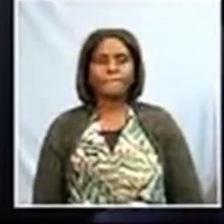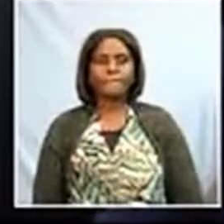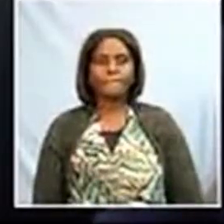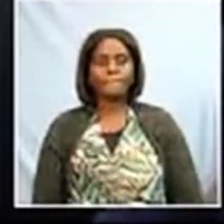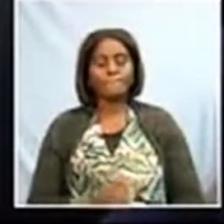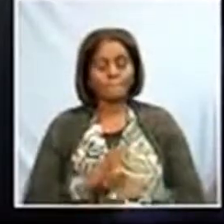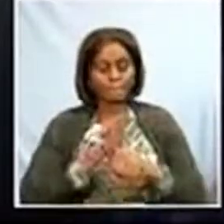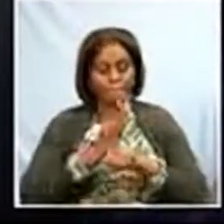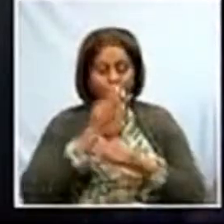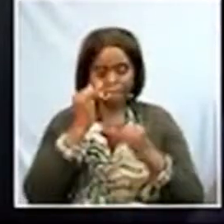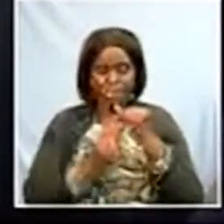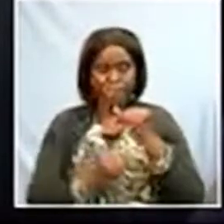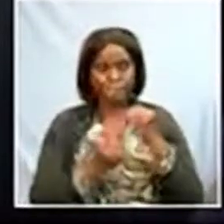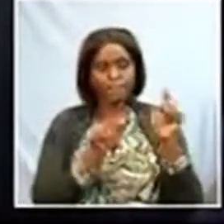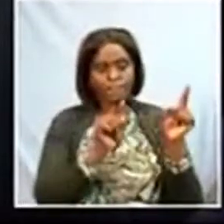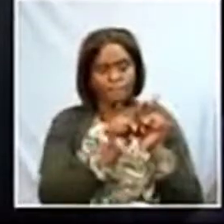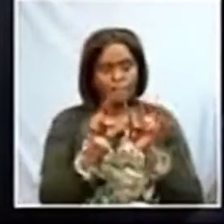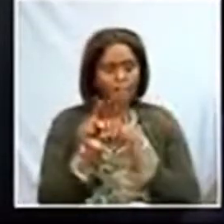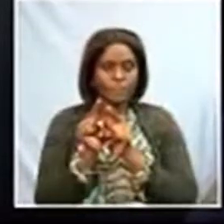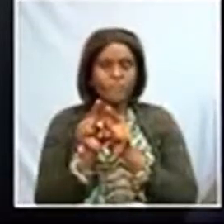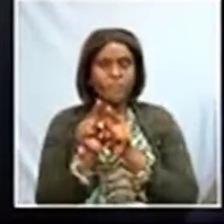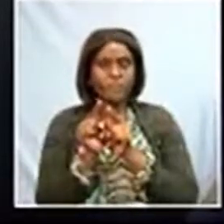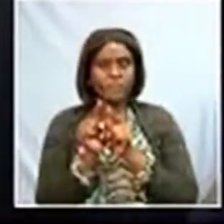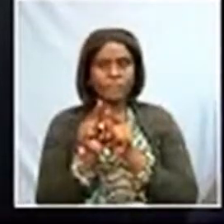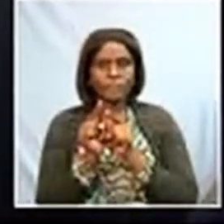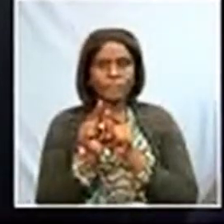Then also